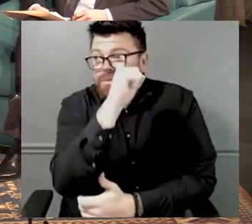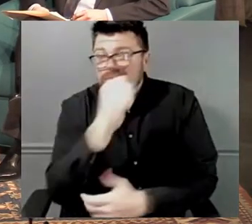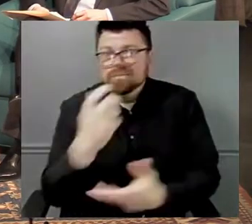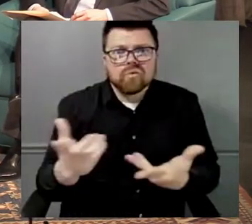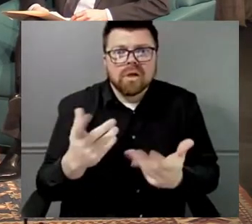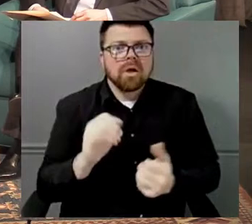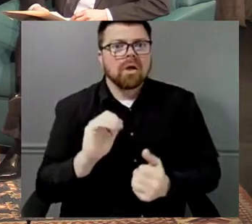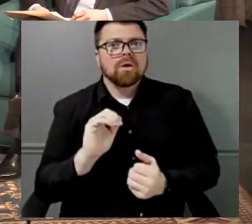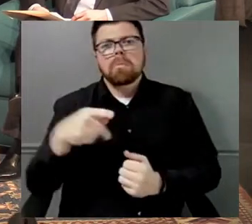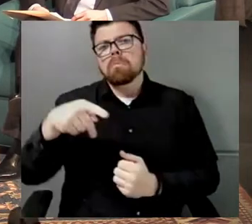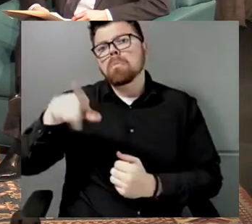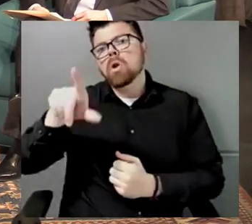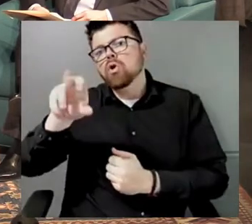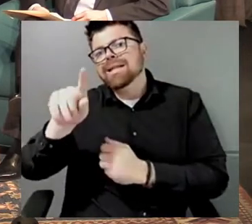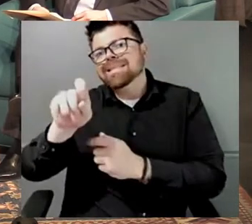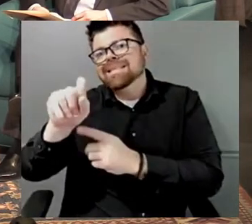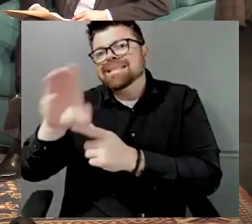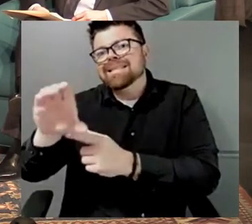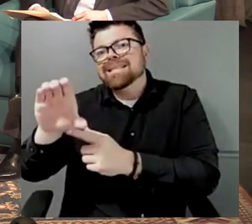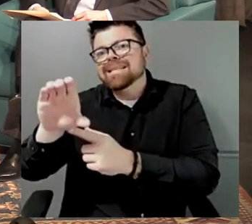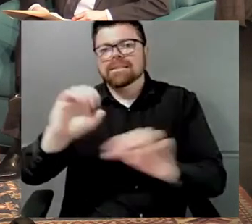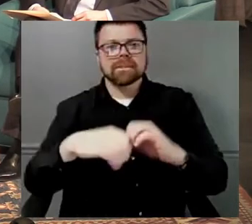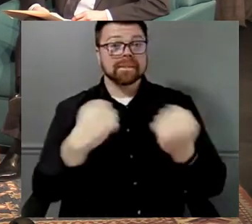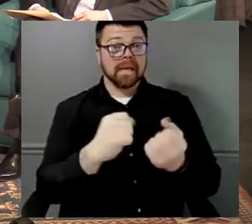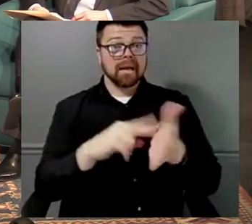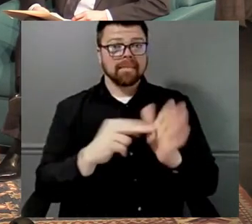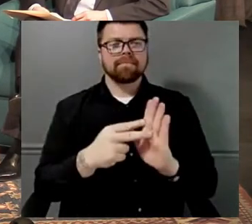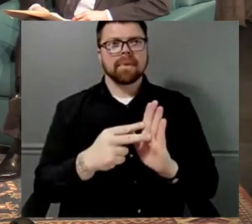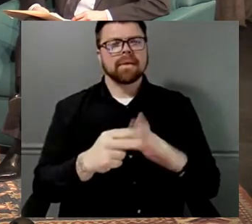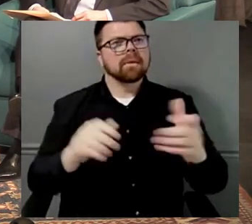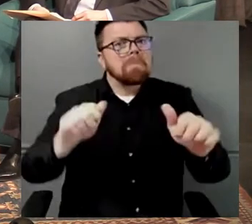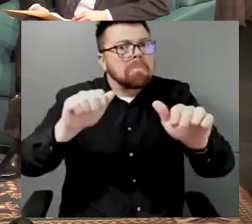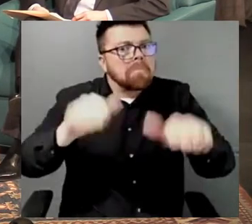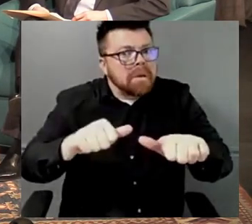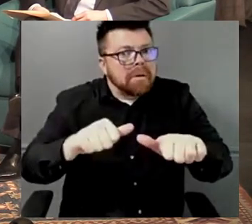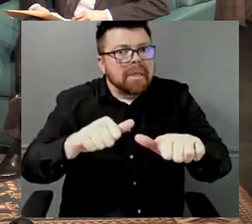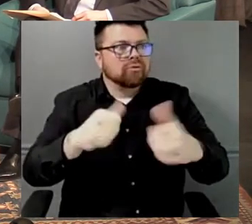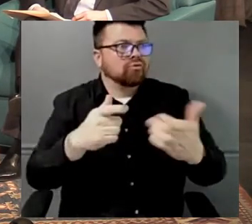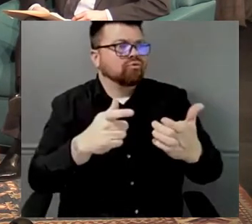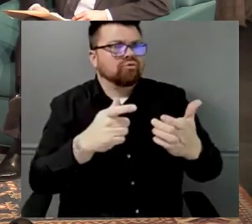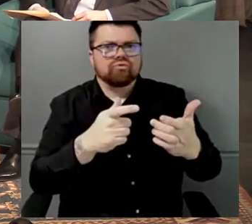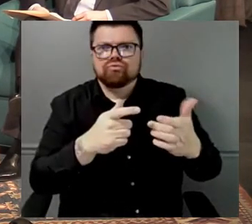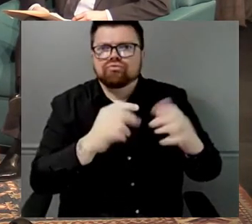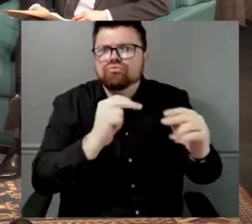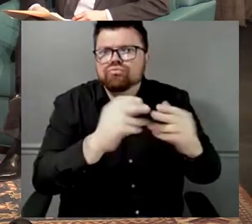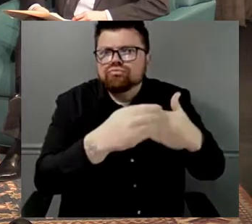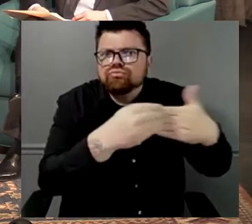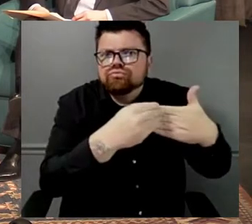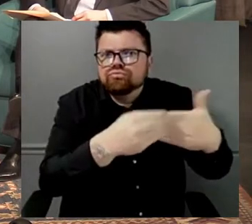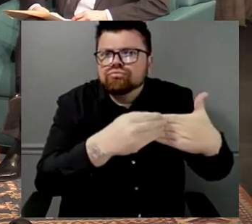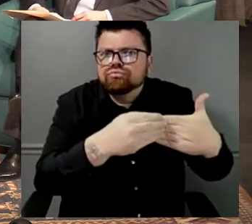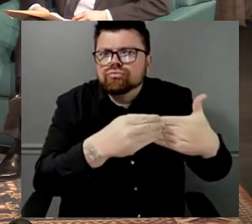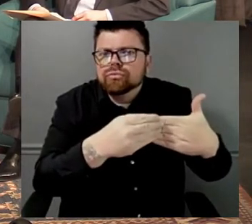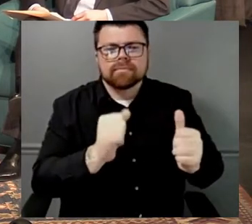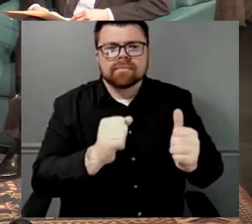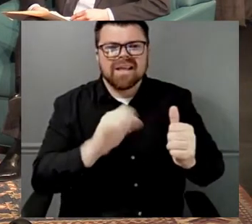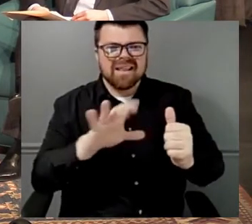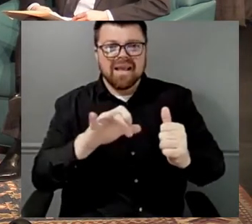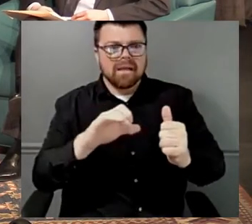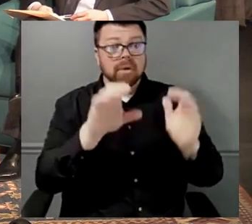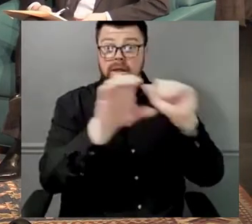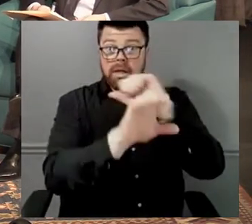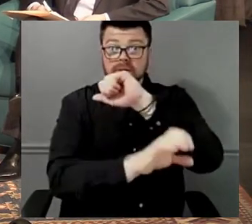society. They've lost the sense of perhaps the ability to compromise, which is hardwired into the Constitution. It takes compromise to